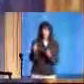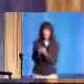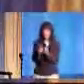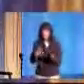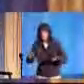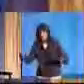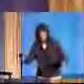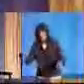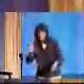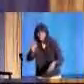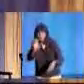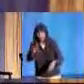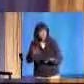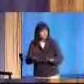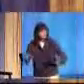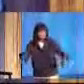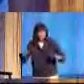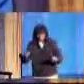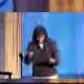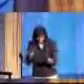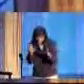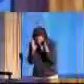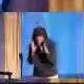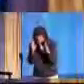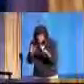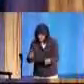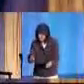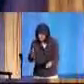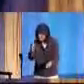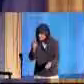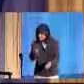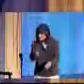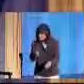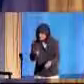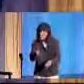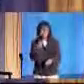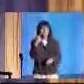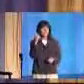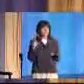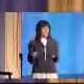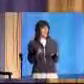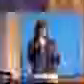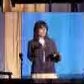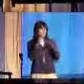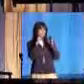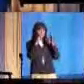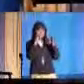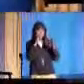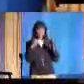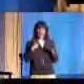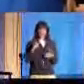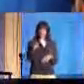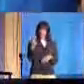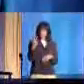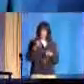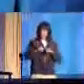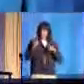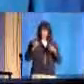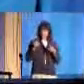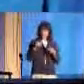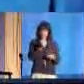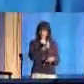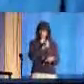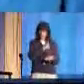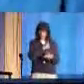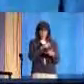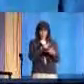a fantastic day it produces. Because active listening skills involve these three attitudes. First of all, be